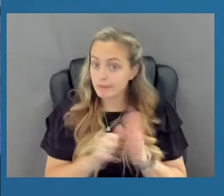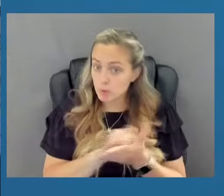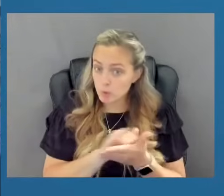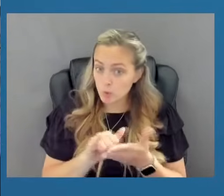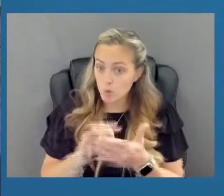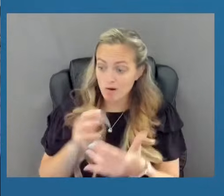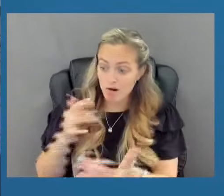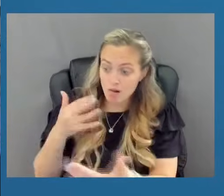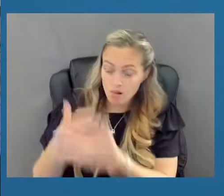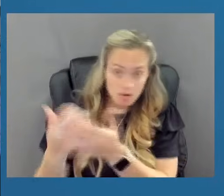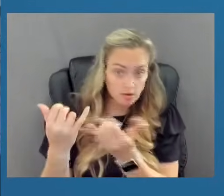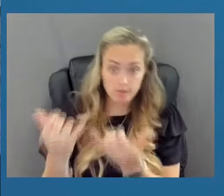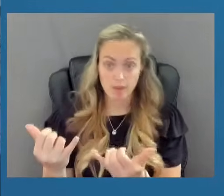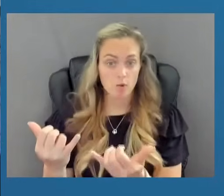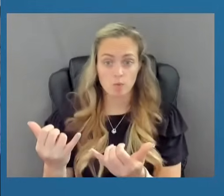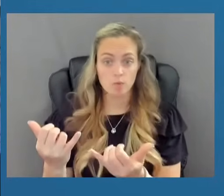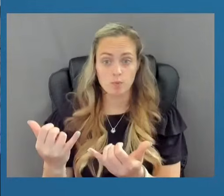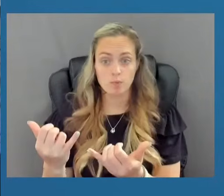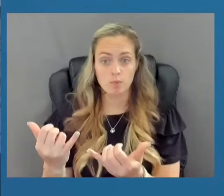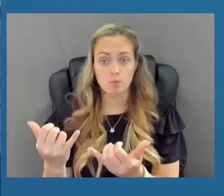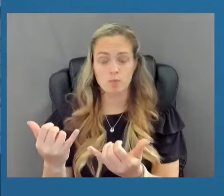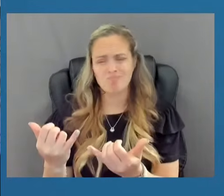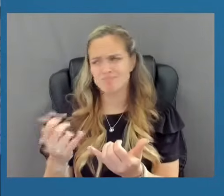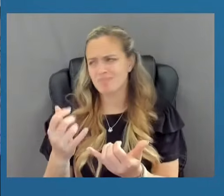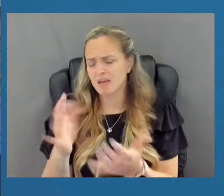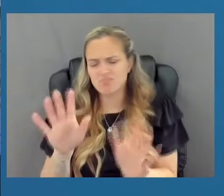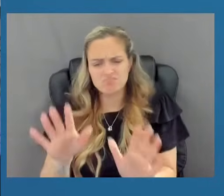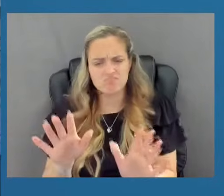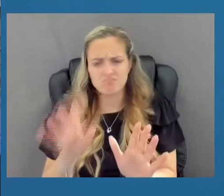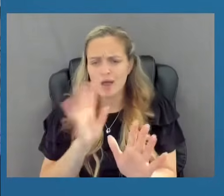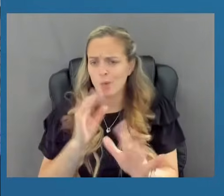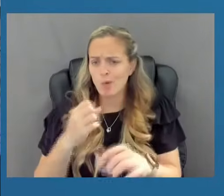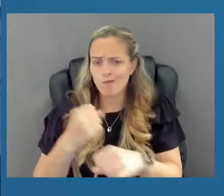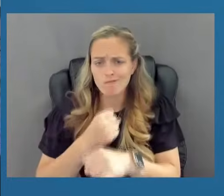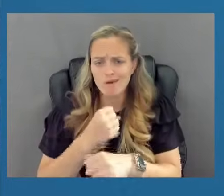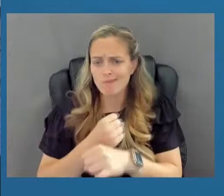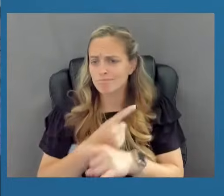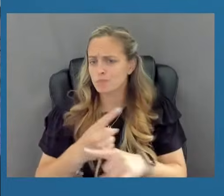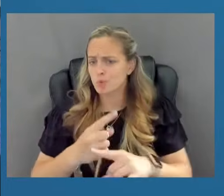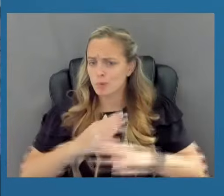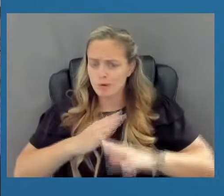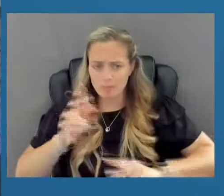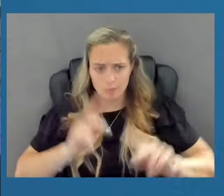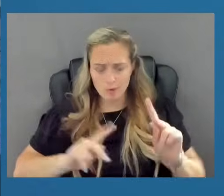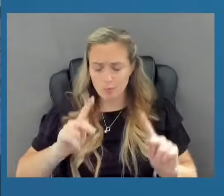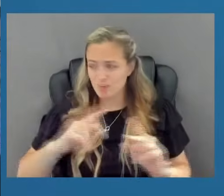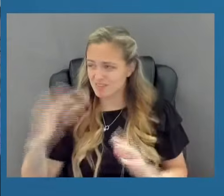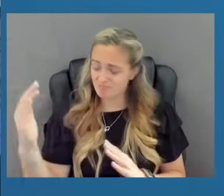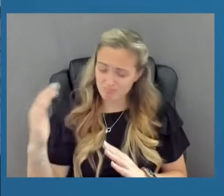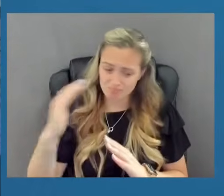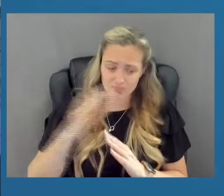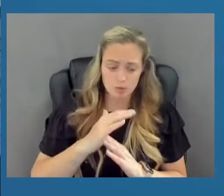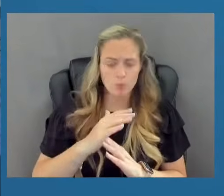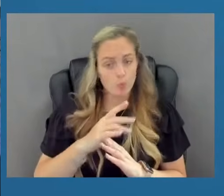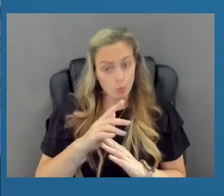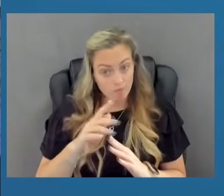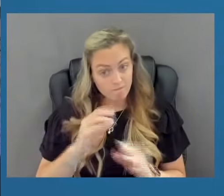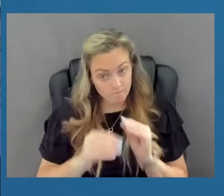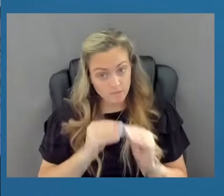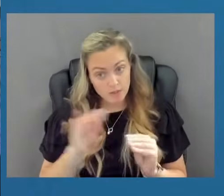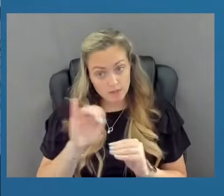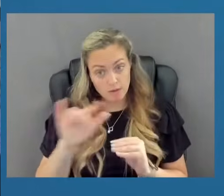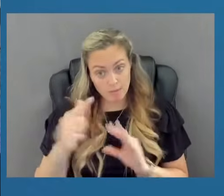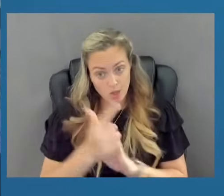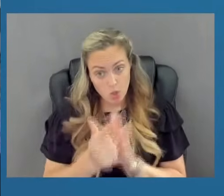now. And I'll always keep fighting to protect people. My top priority, we had to fix the bail laws. Now you see there's